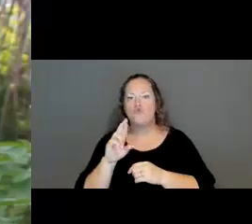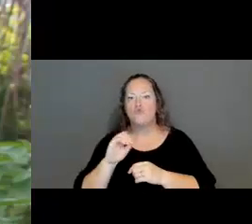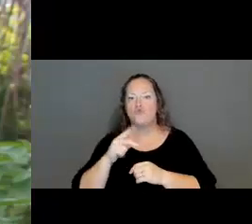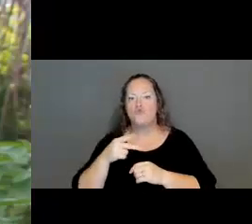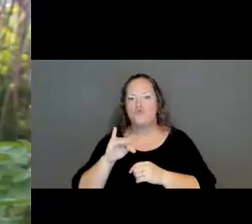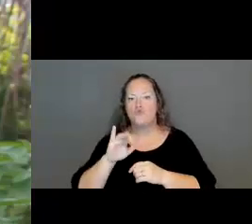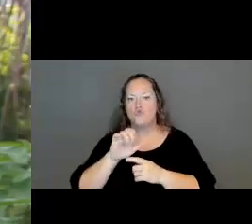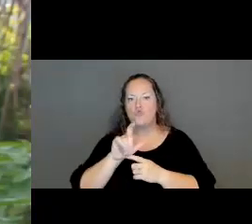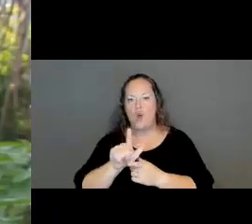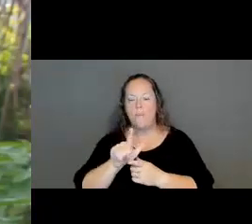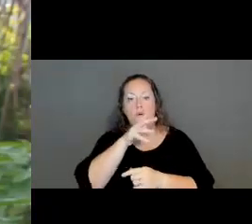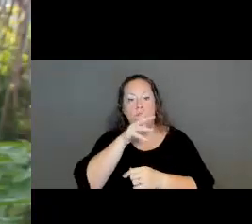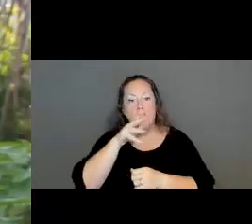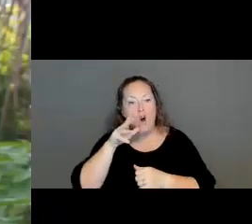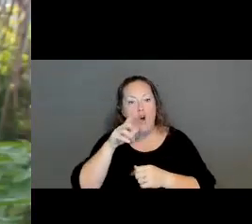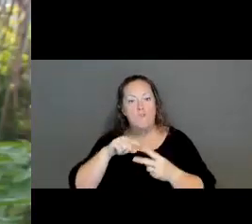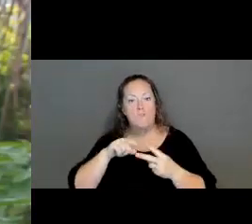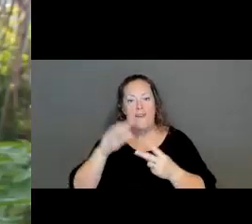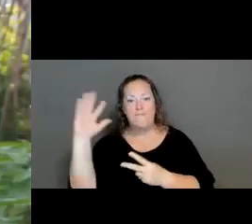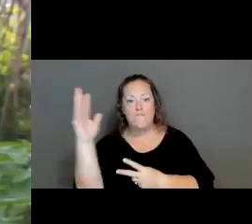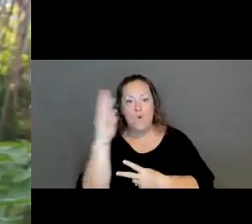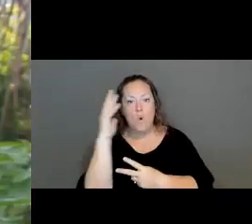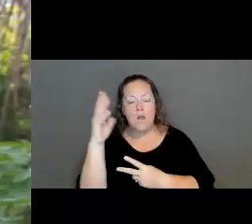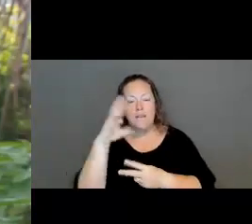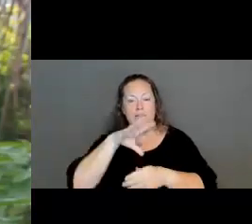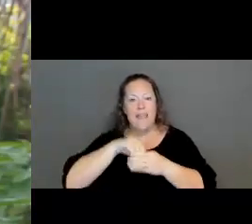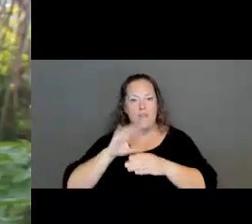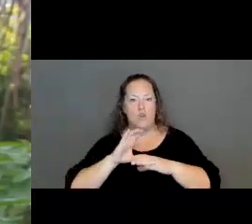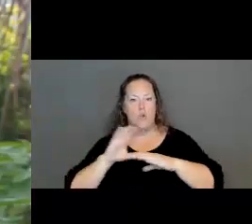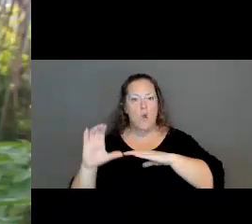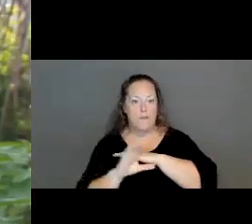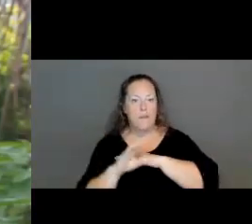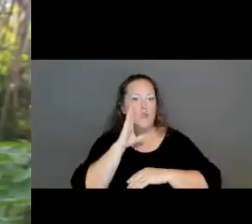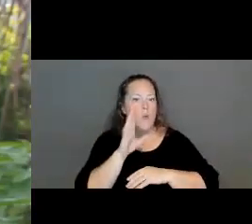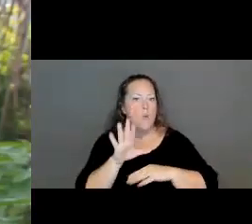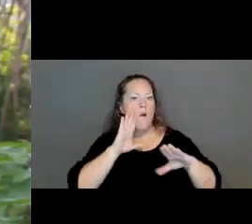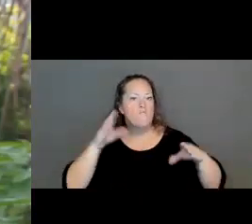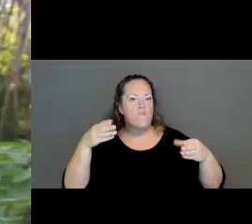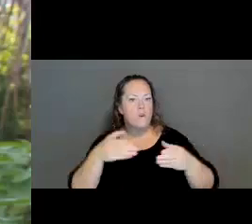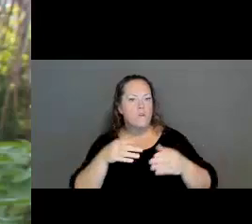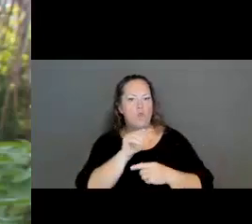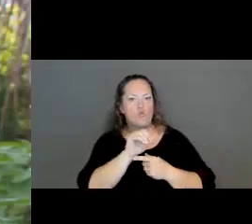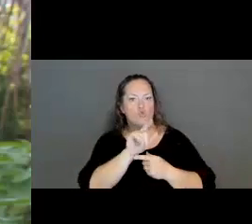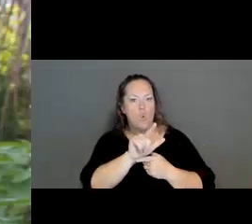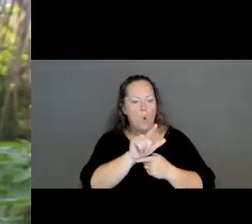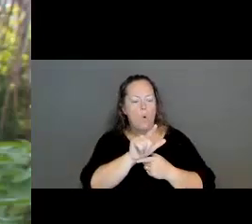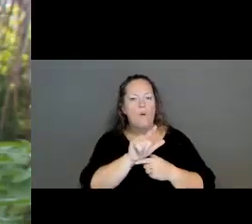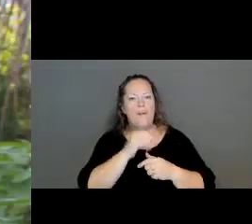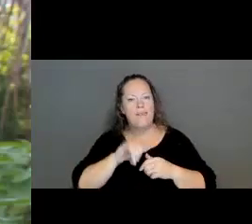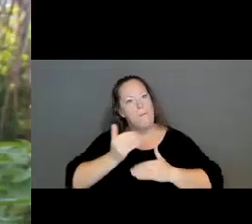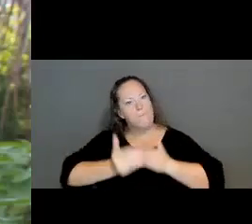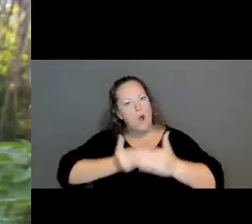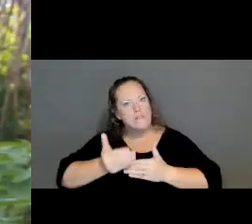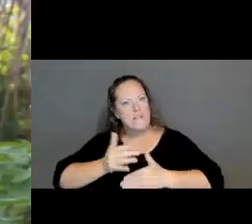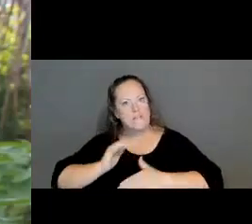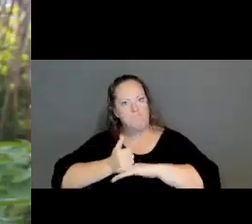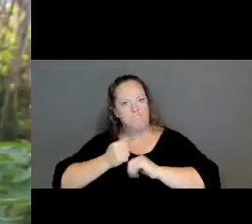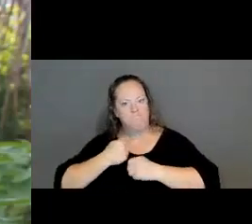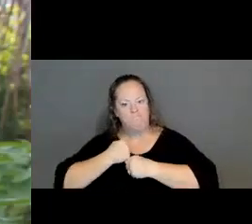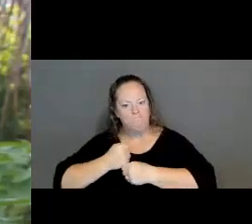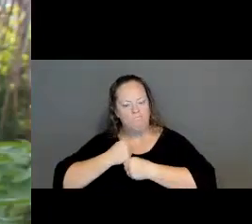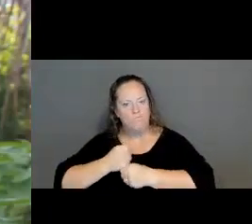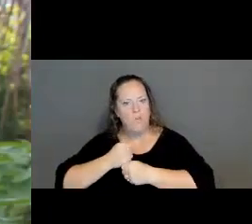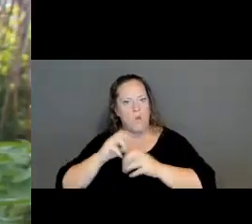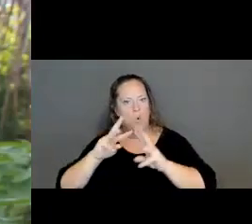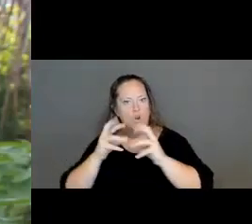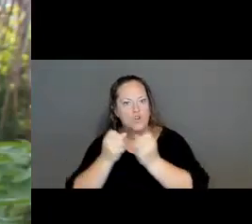forested land in the Caribbean. So I will be focusing on the tool and the process of creating workshops and co-learning